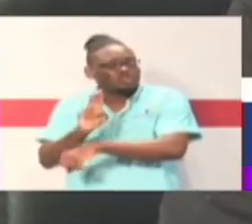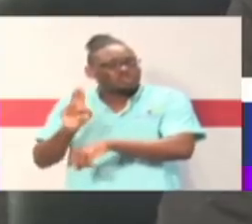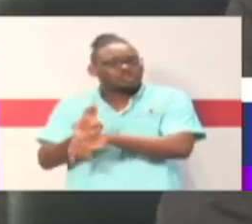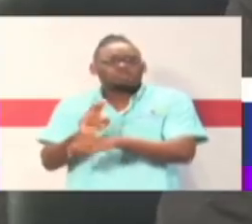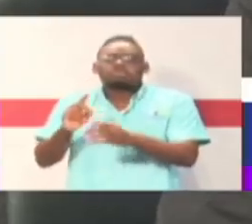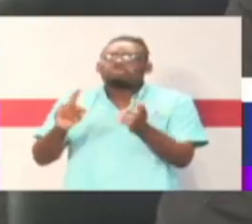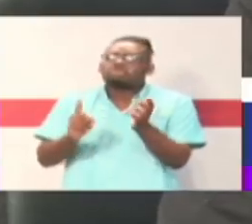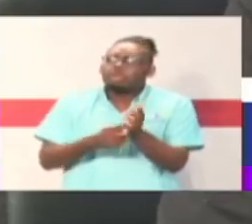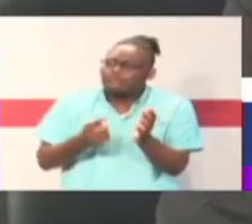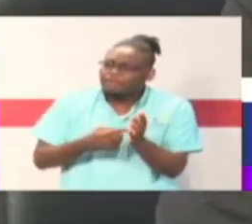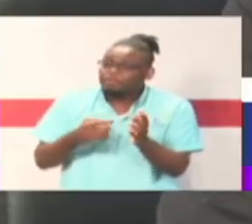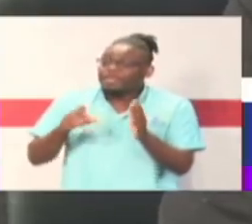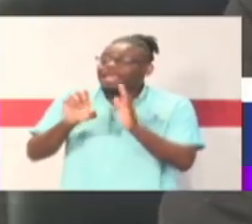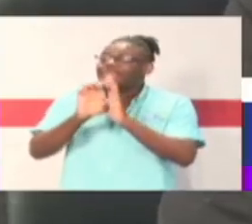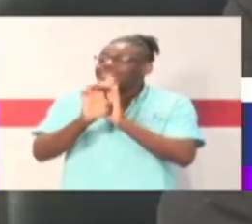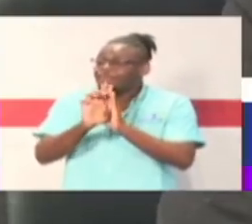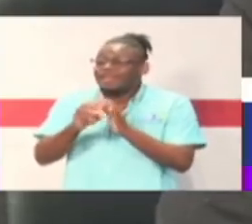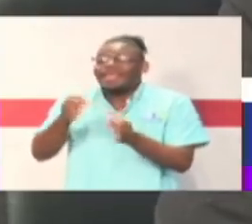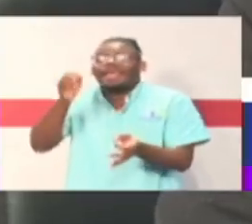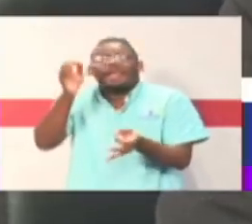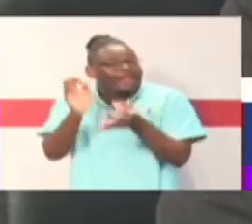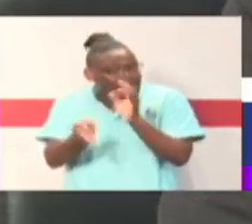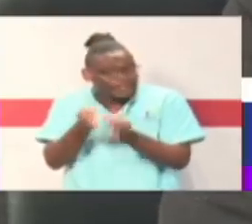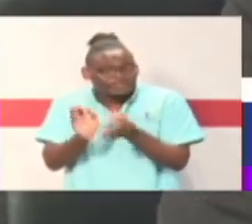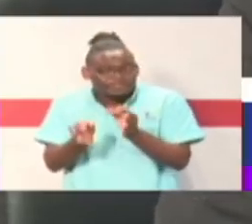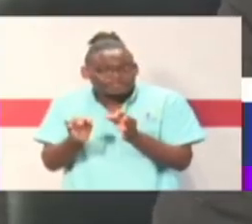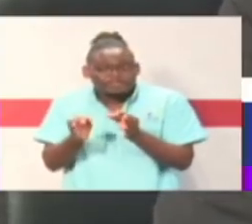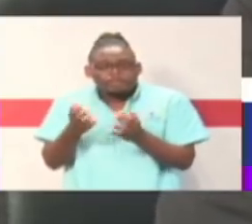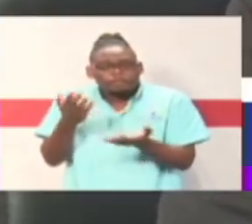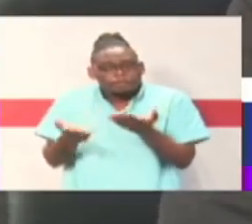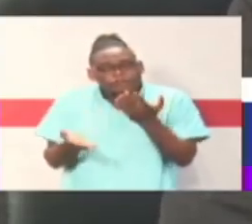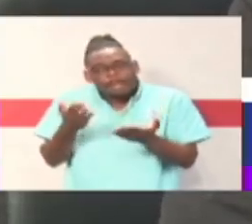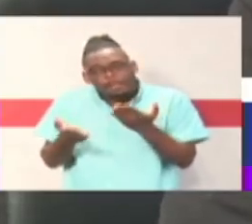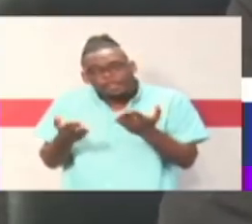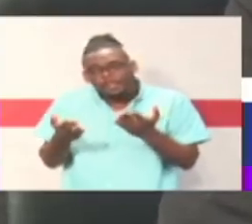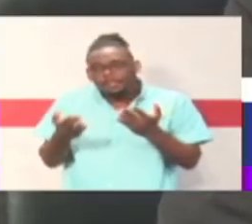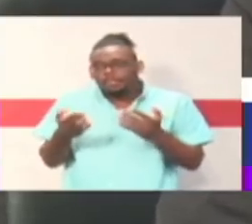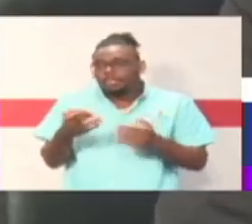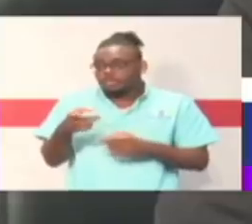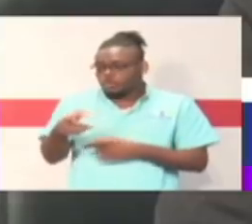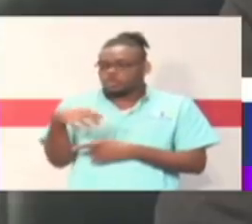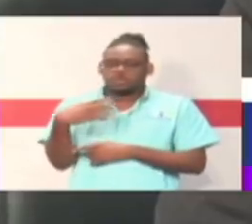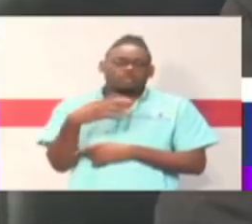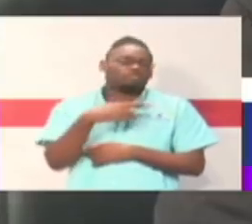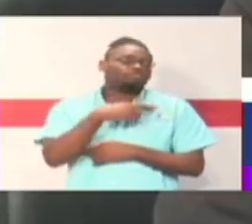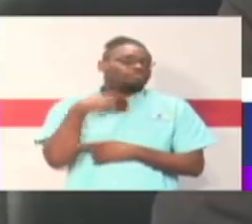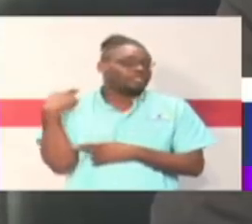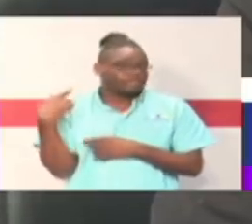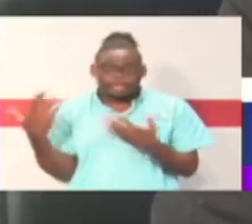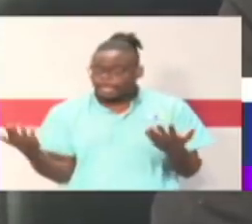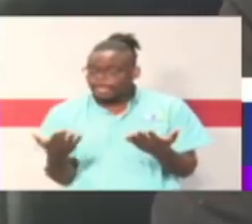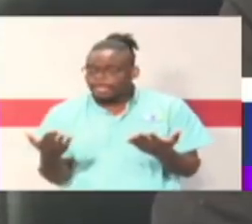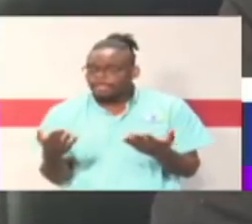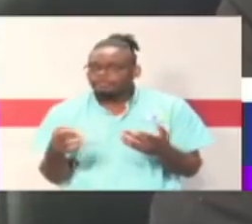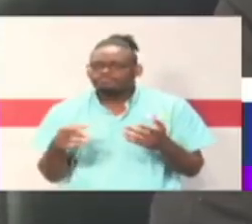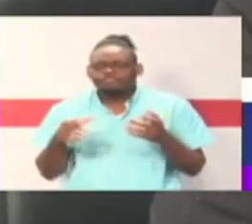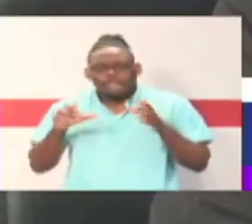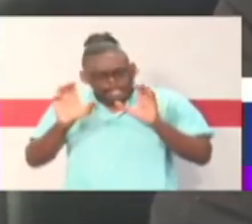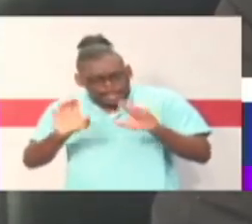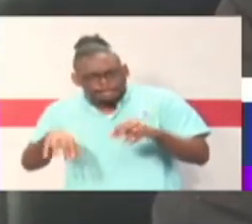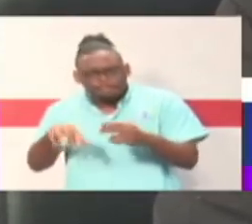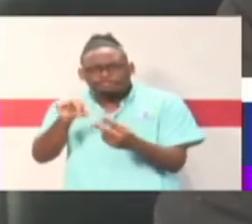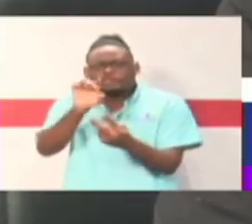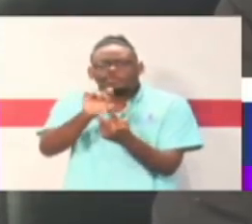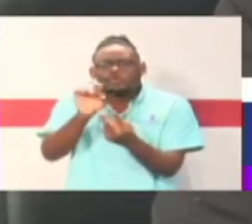background levels of COVID are extremely high, if patients are dying, hospitals overwhelmed, you can choose any vaccine you have. But we